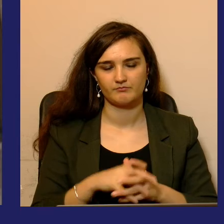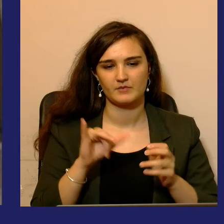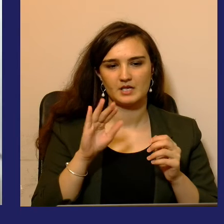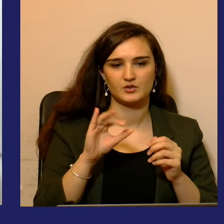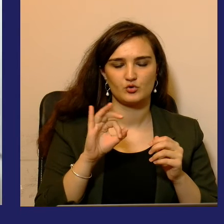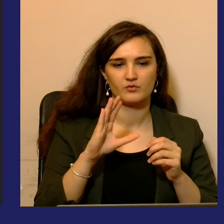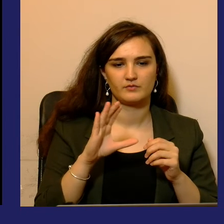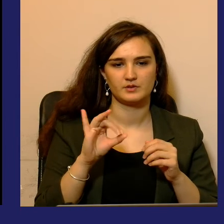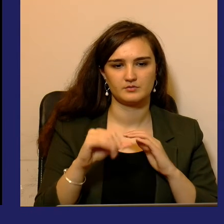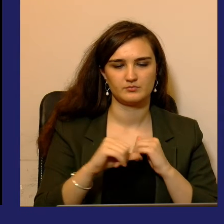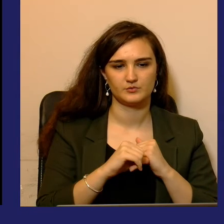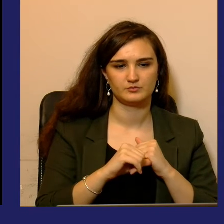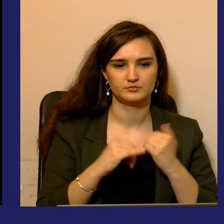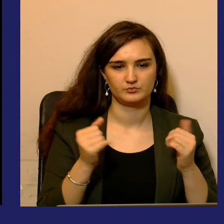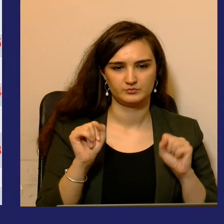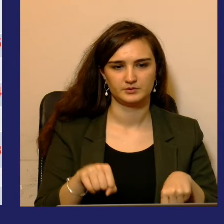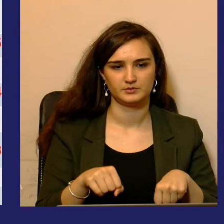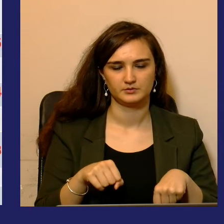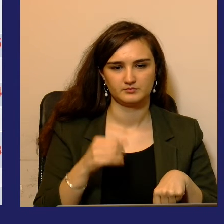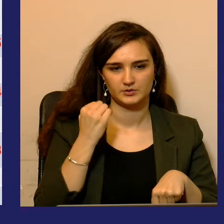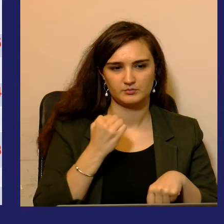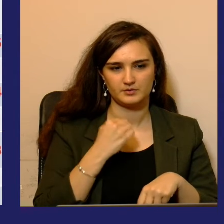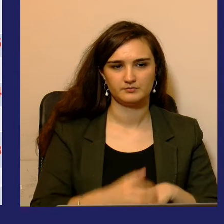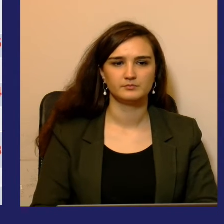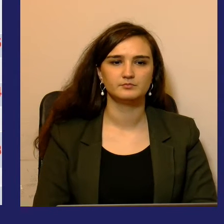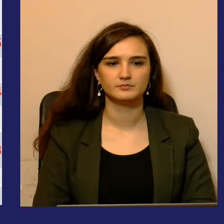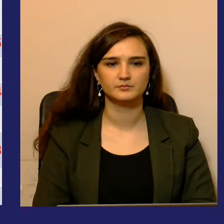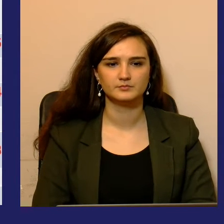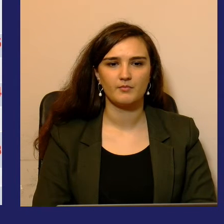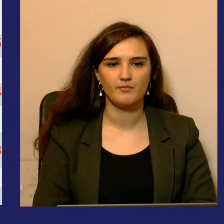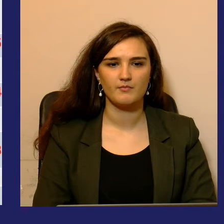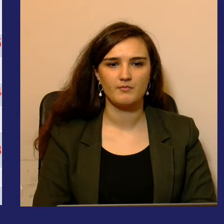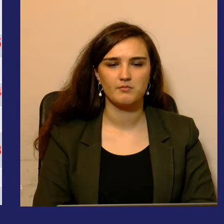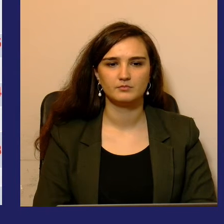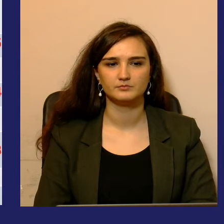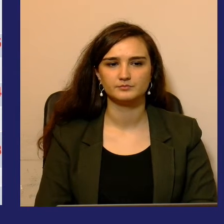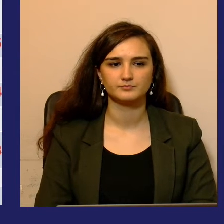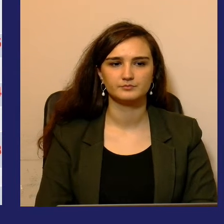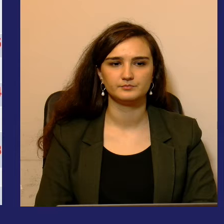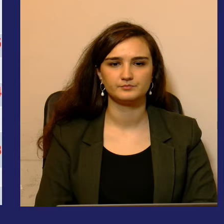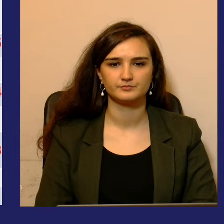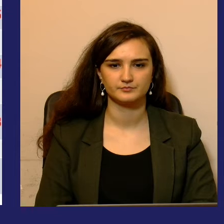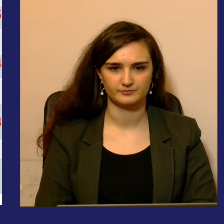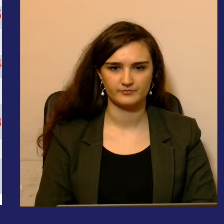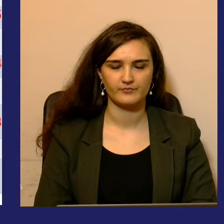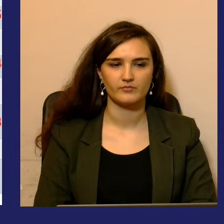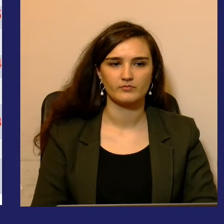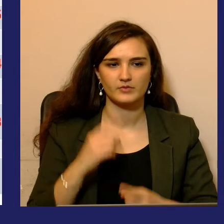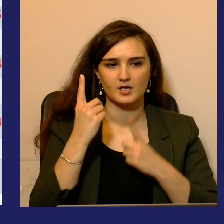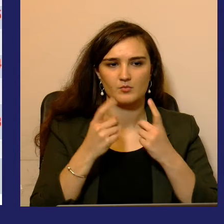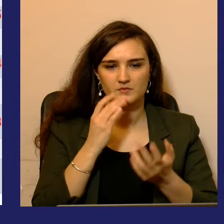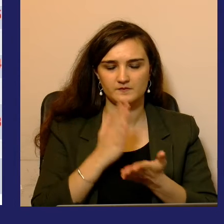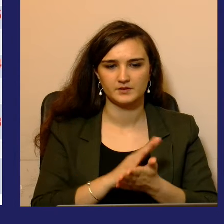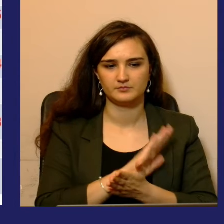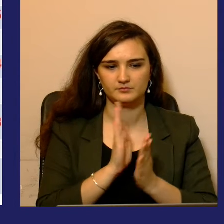Oh, now I can. Thank you. Yeah. Whoever made that happen, thank you. So here is, I assume you can, everyone can see